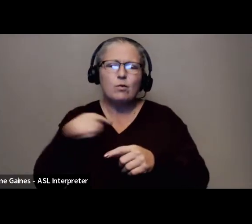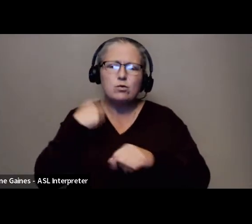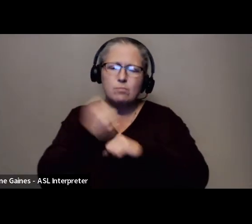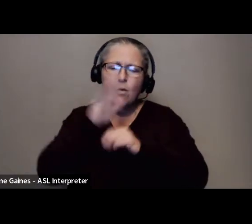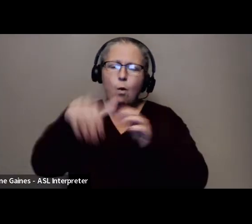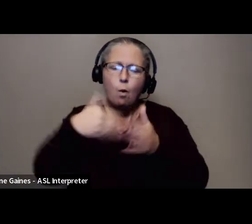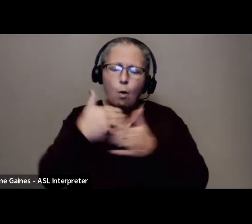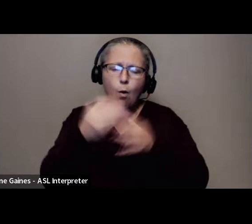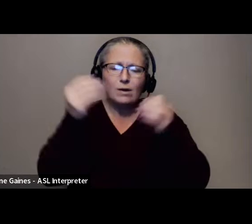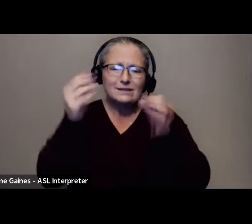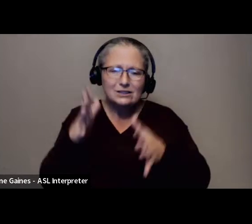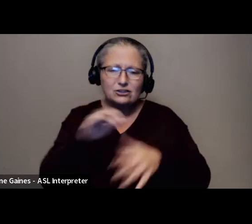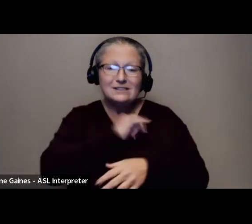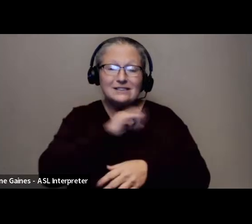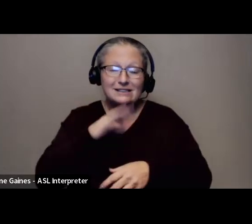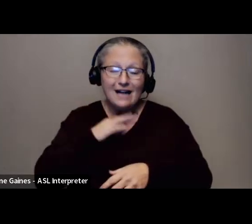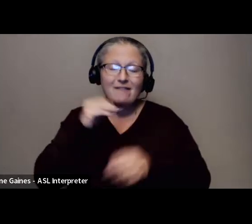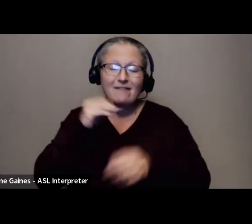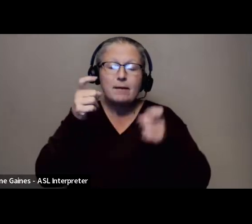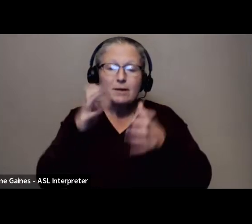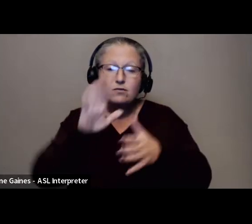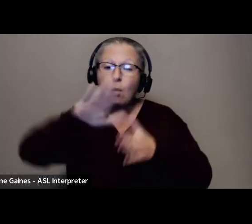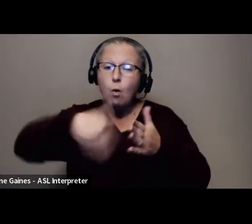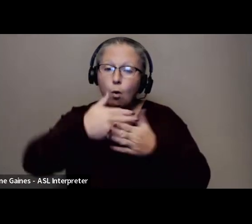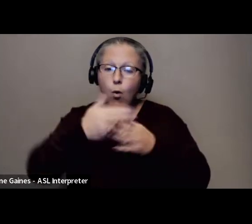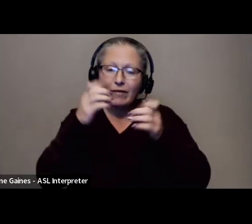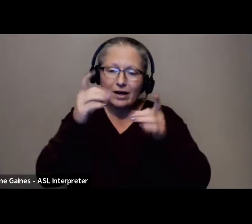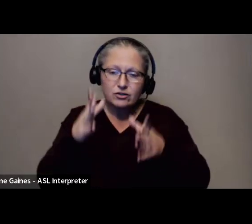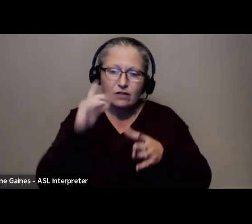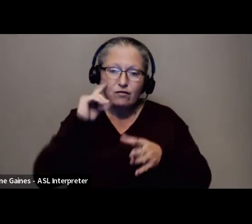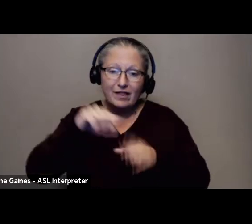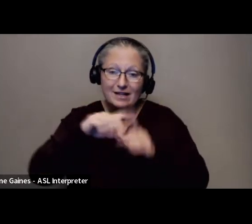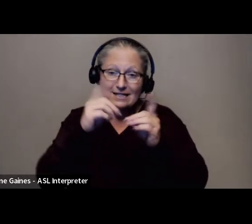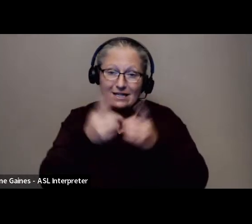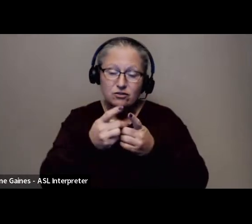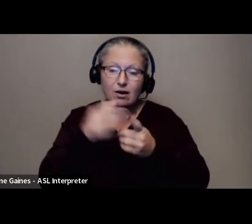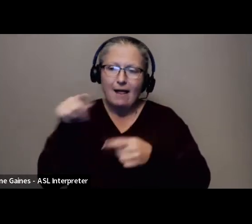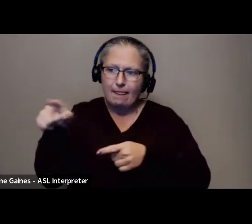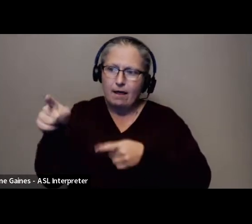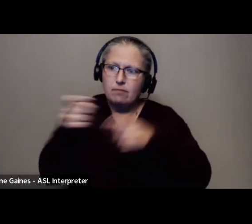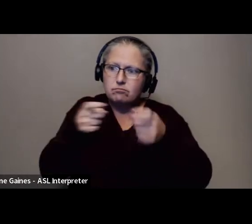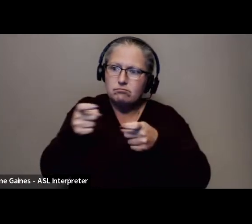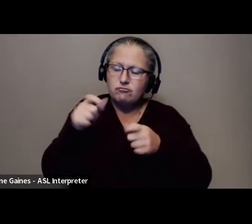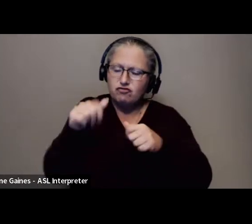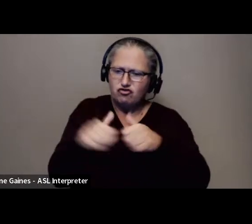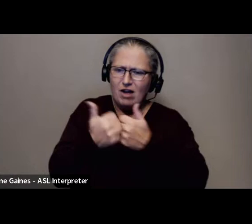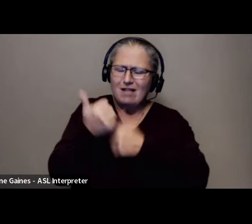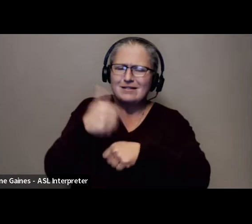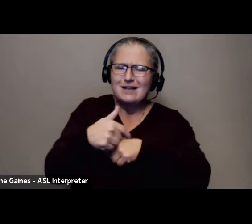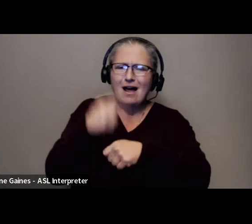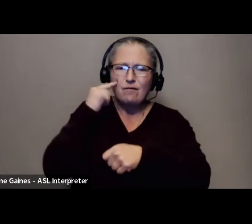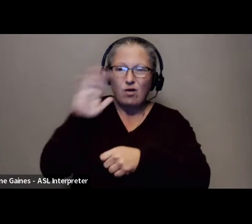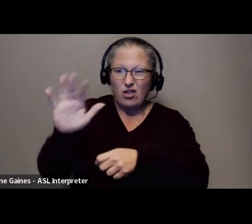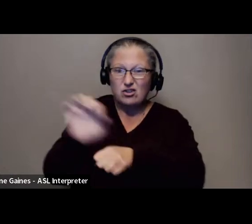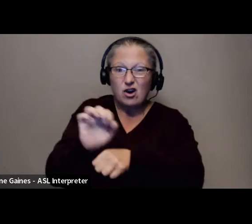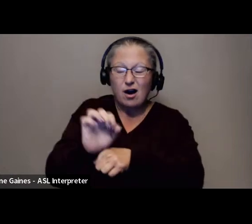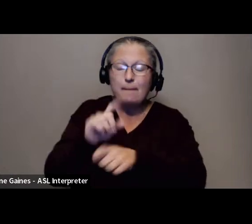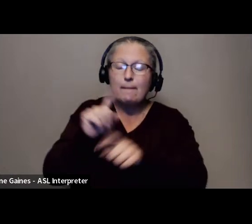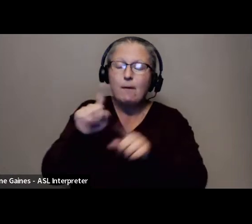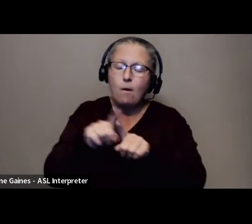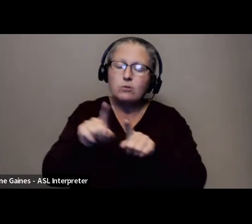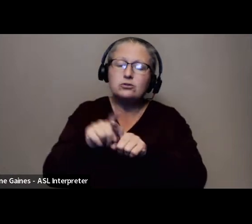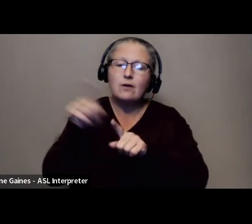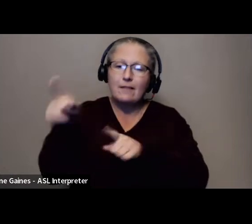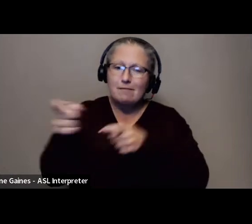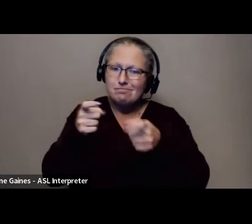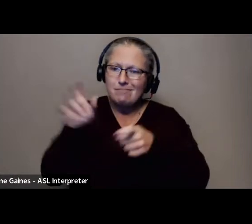and administrators, indeed all of the educators of this district, in their charge to manage not only a challenging time for the profession, but also as